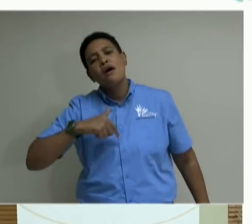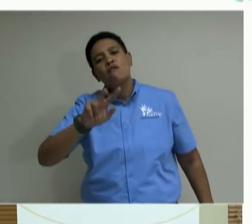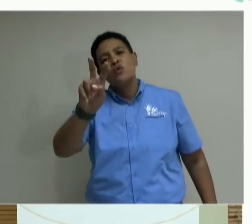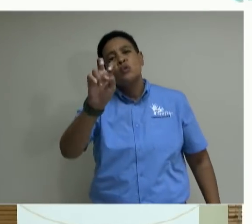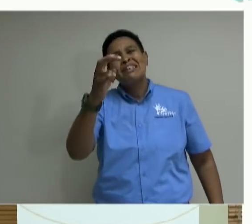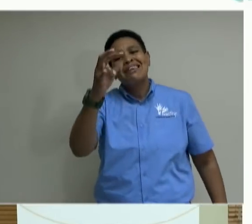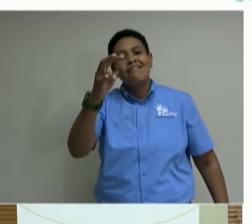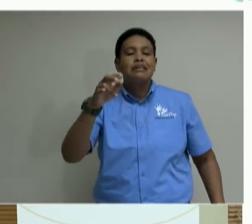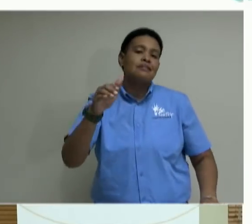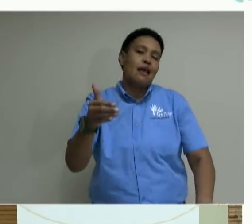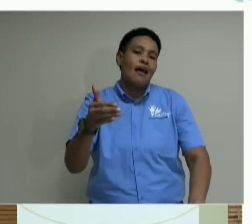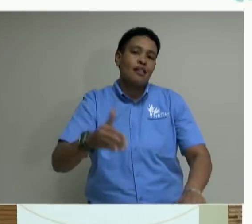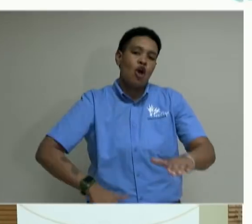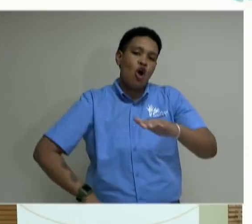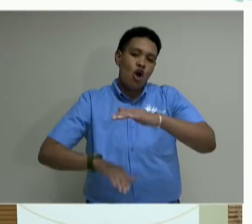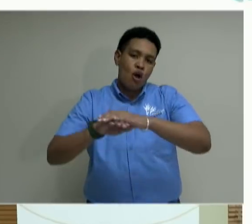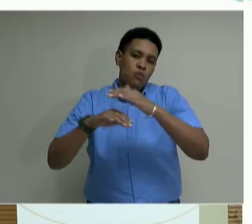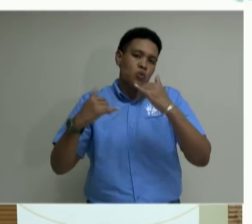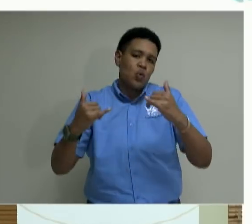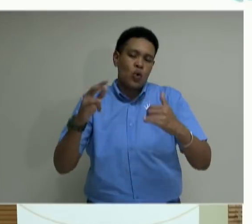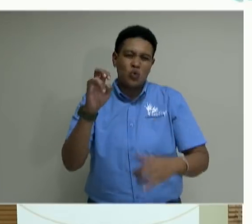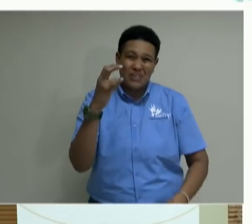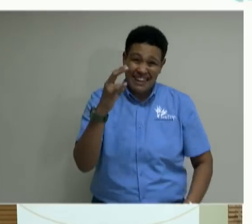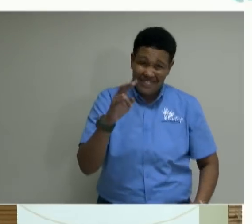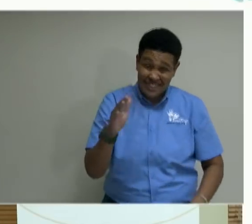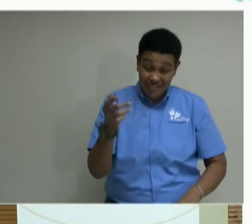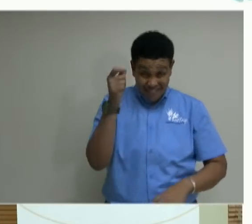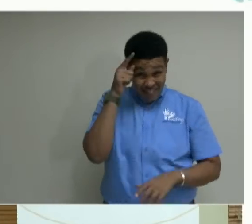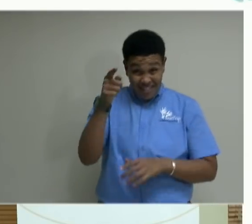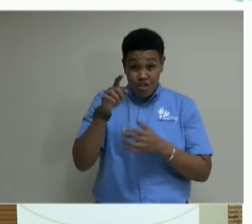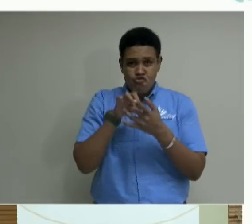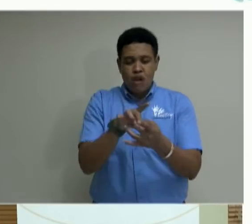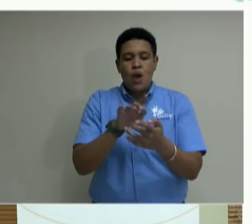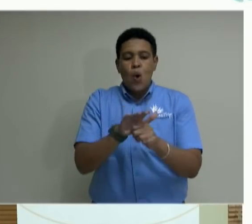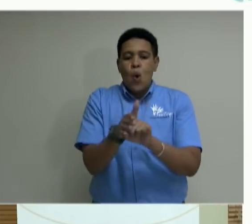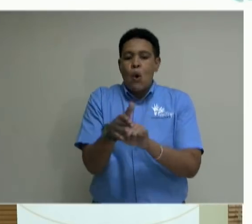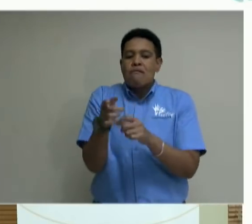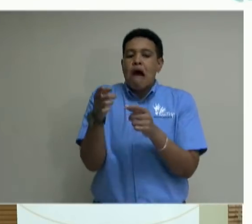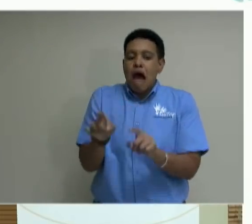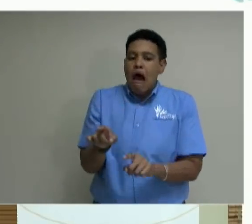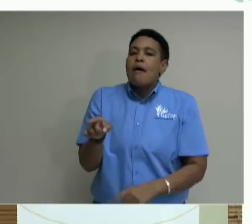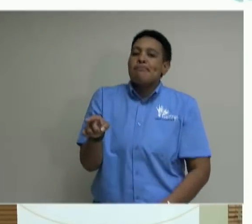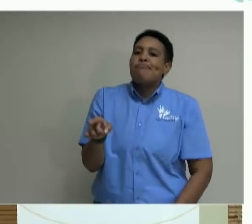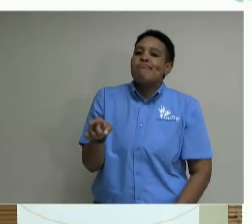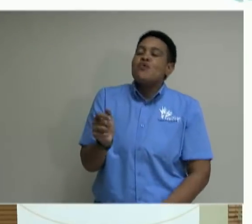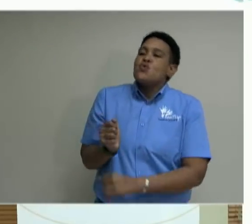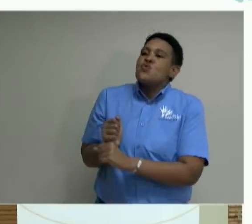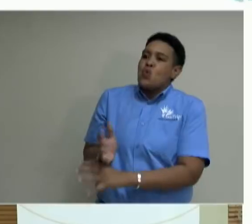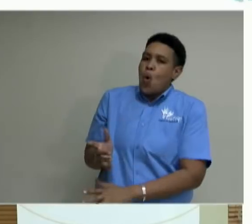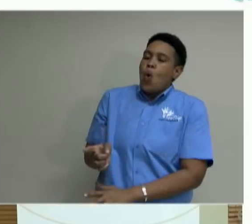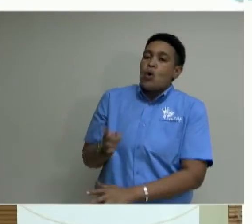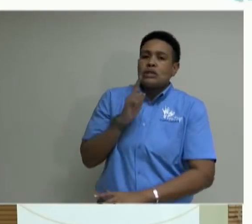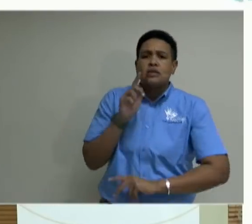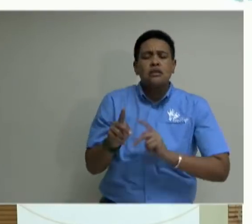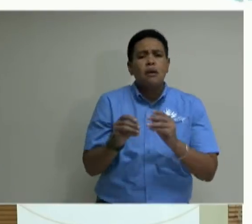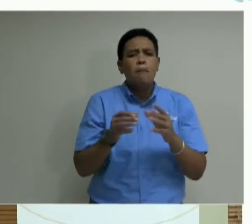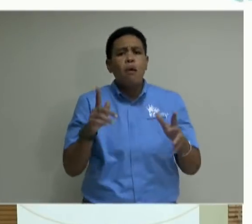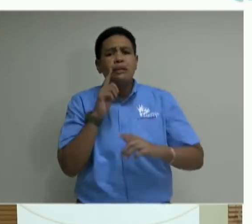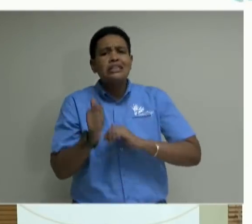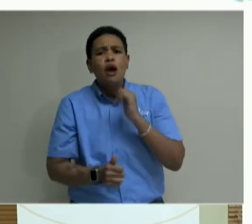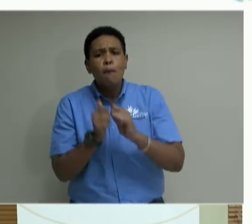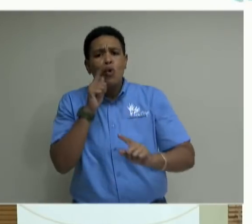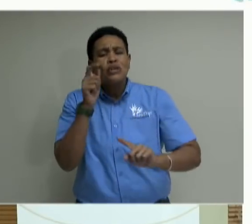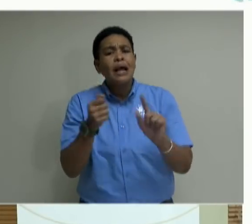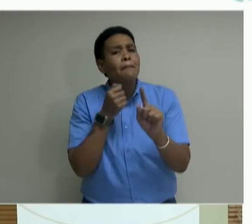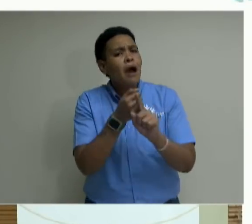deaths up to now that are COVID deaths. The populations that are mostly